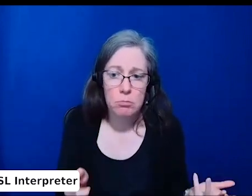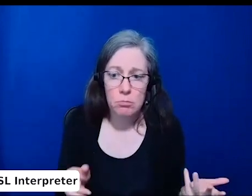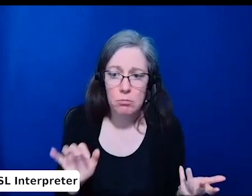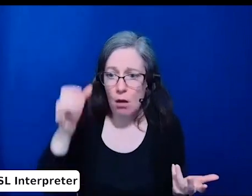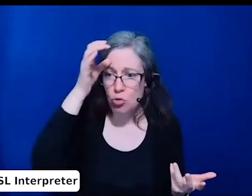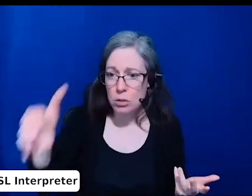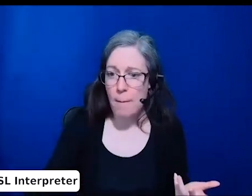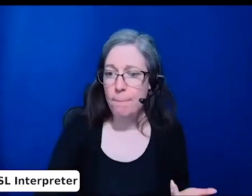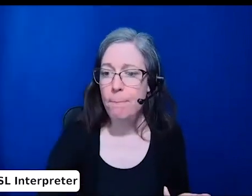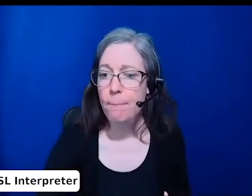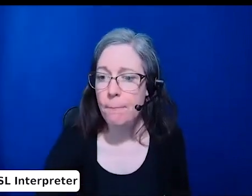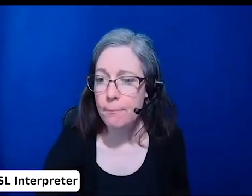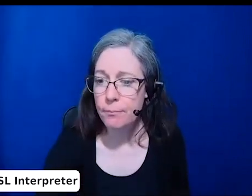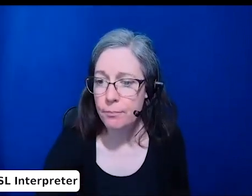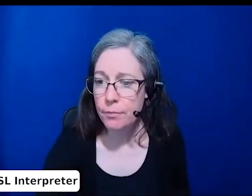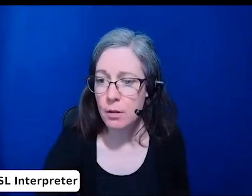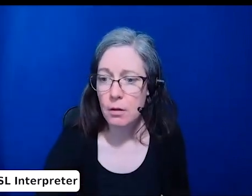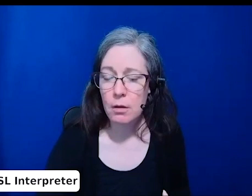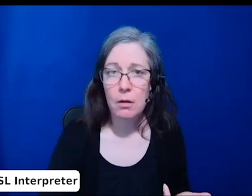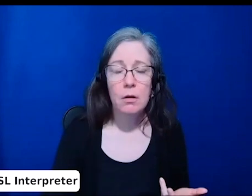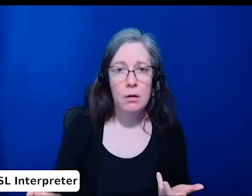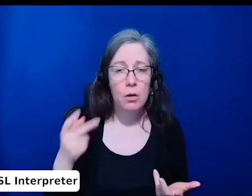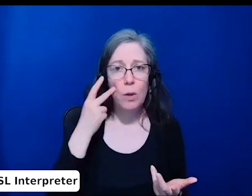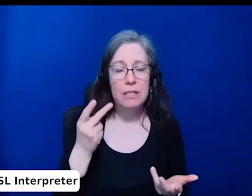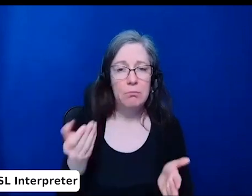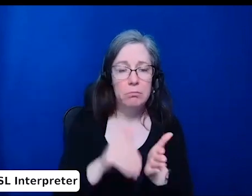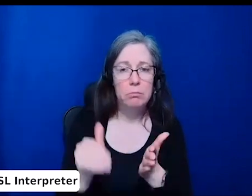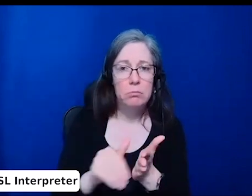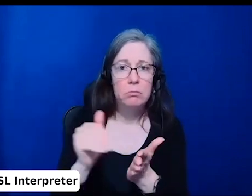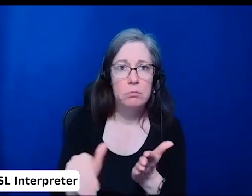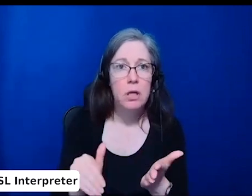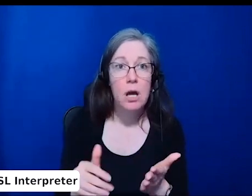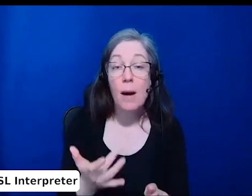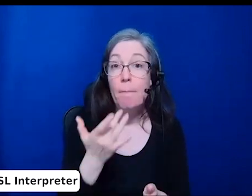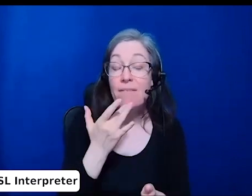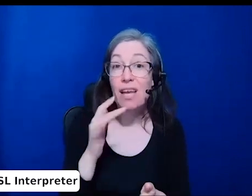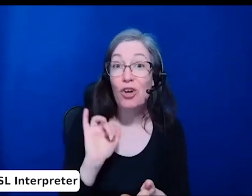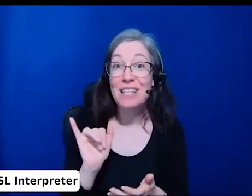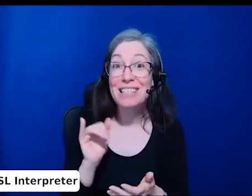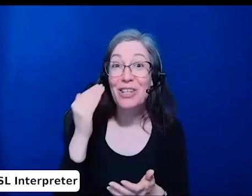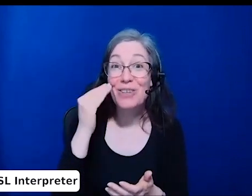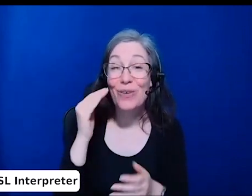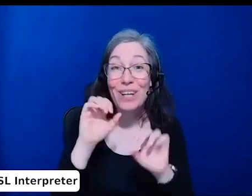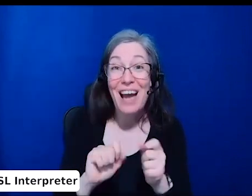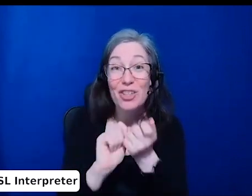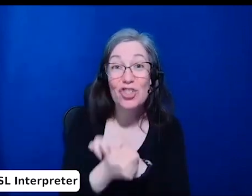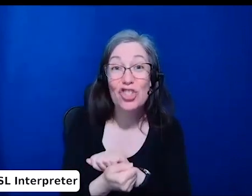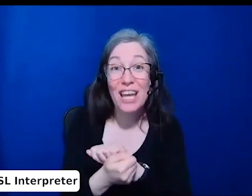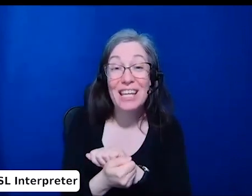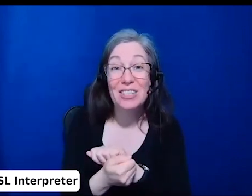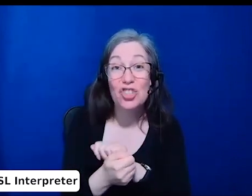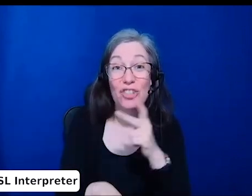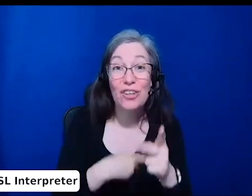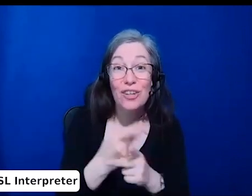we've seen play out again and again. My favorite example is always dark mode on like phones and computers. This